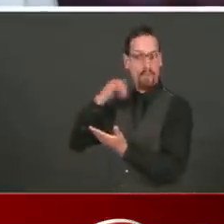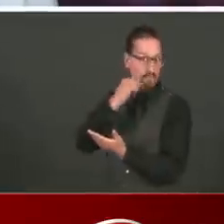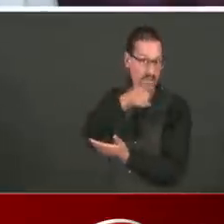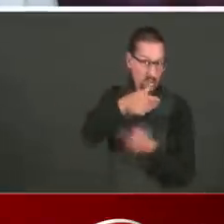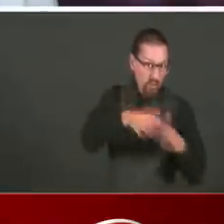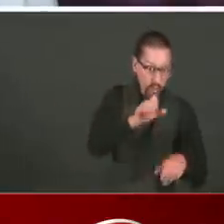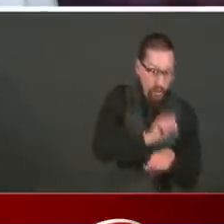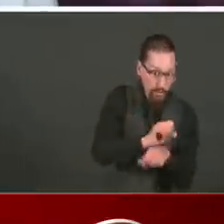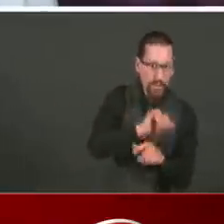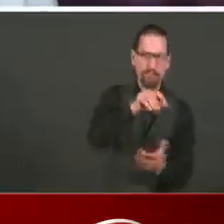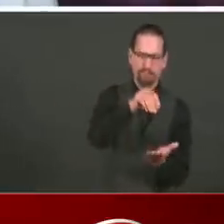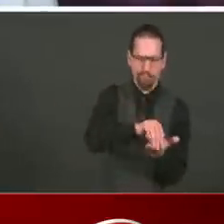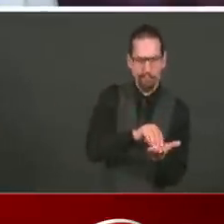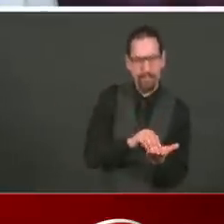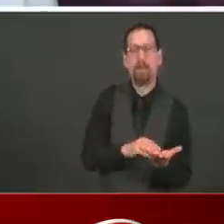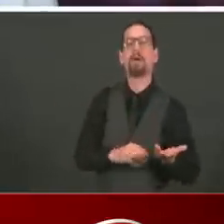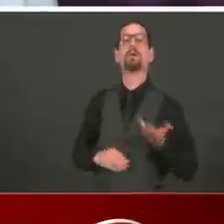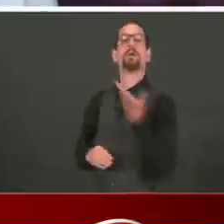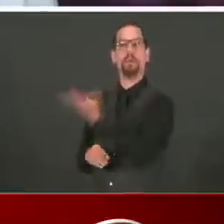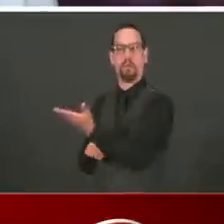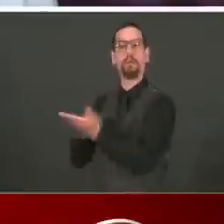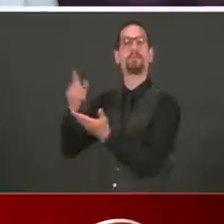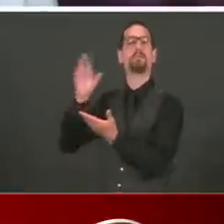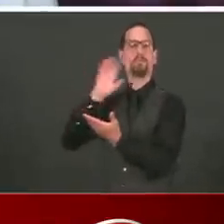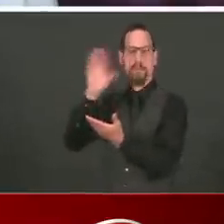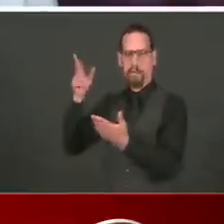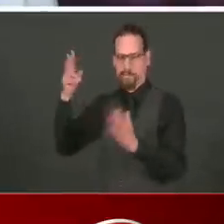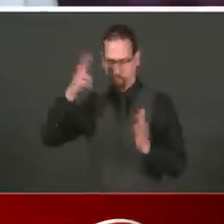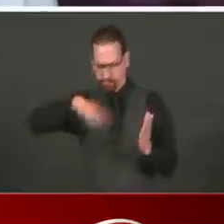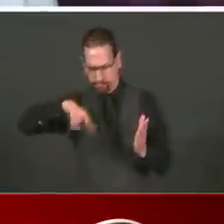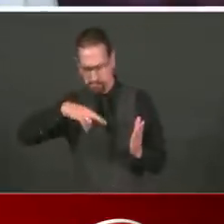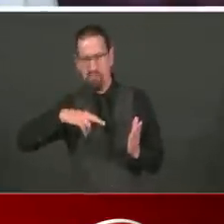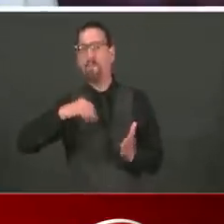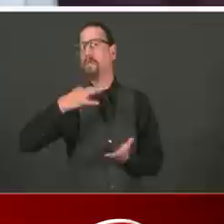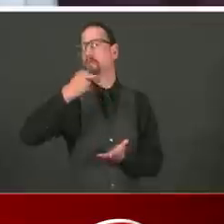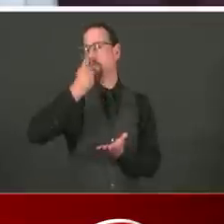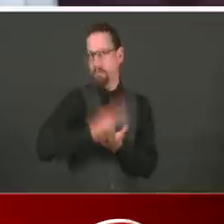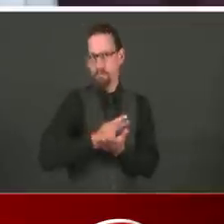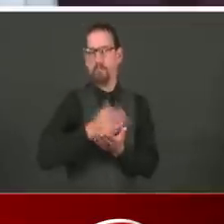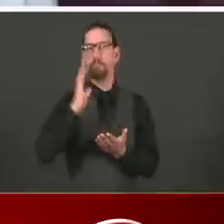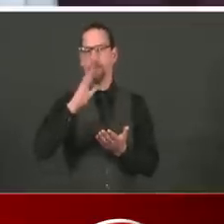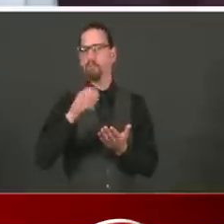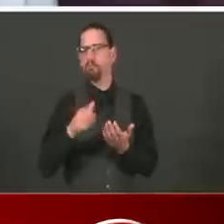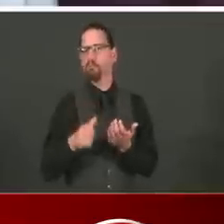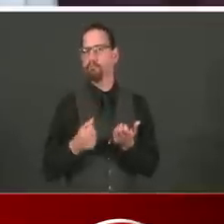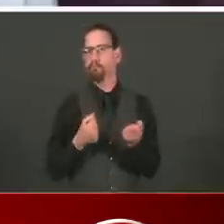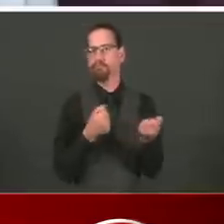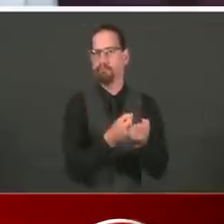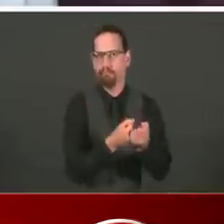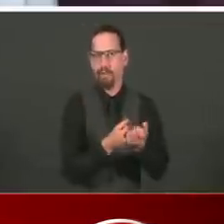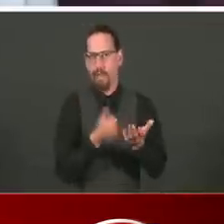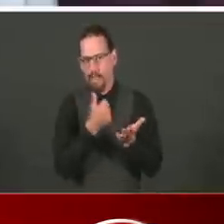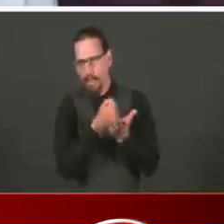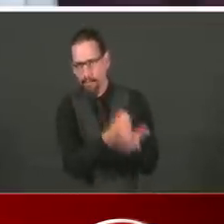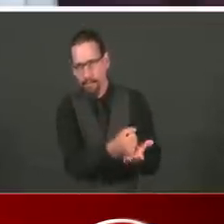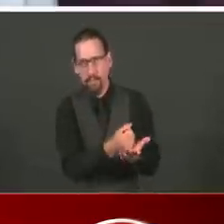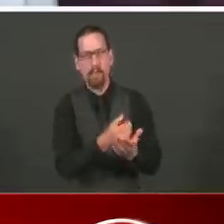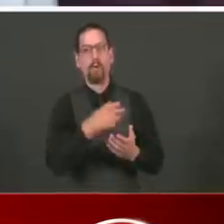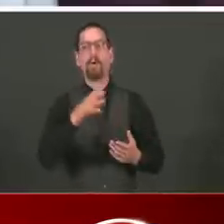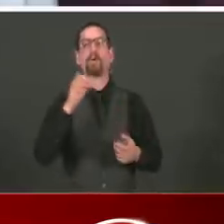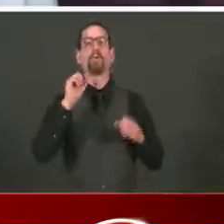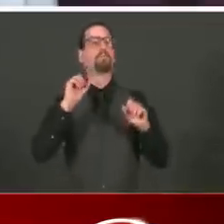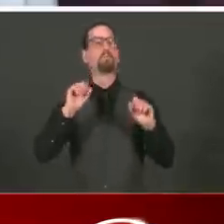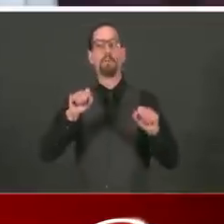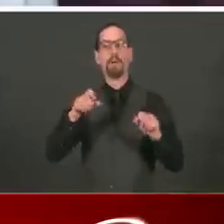for assistance. Tenants can apply directly, or landlords can apply on behalf of